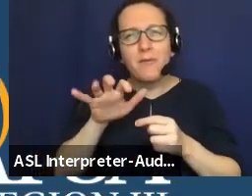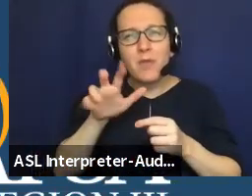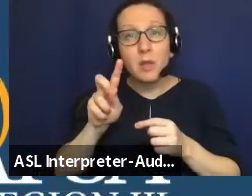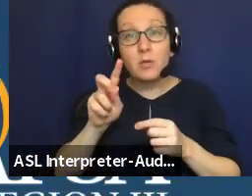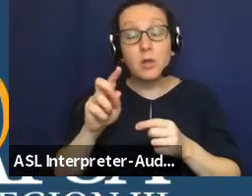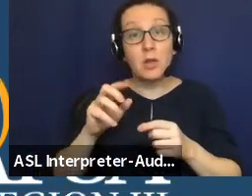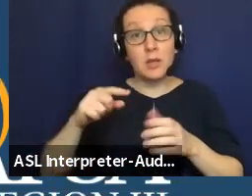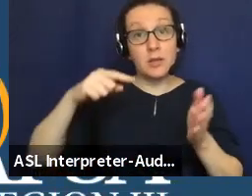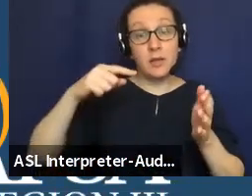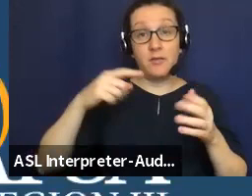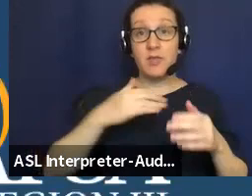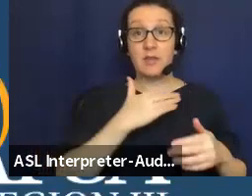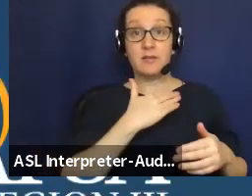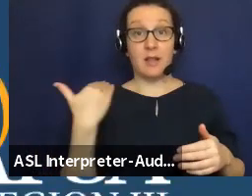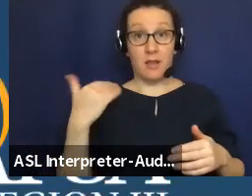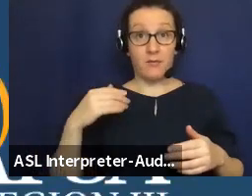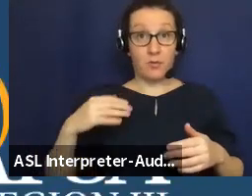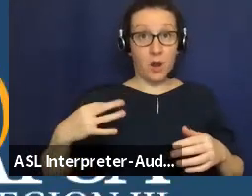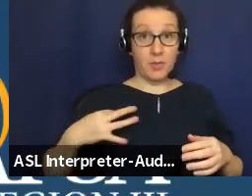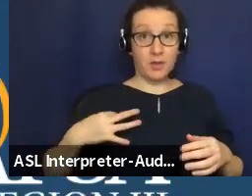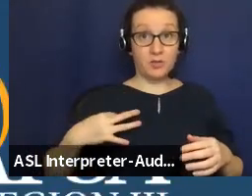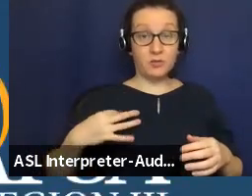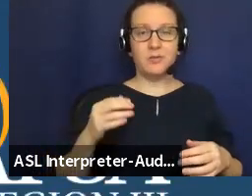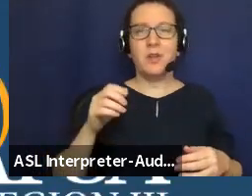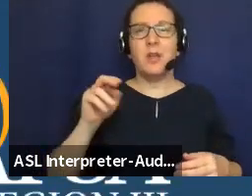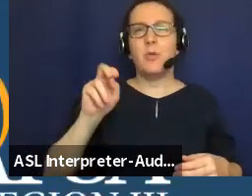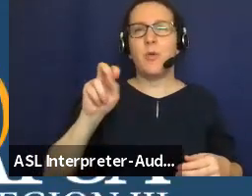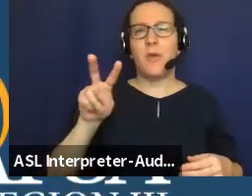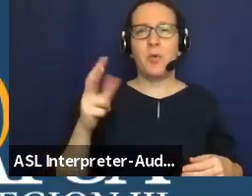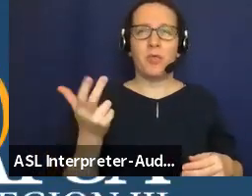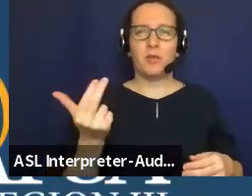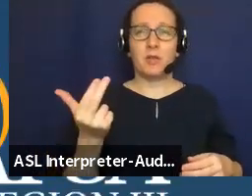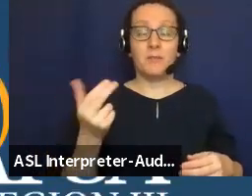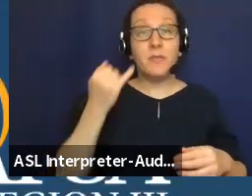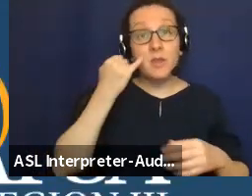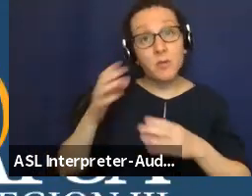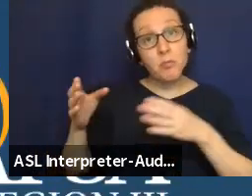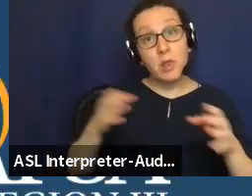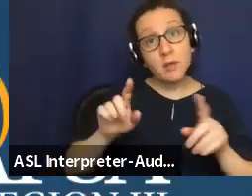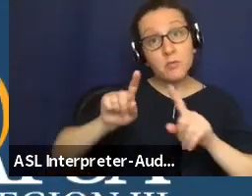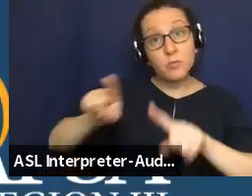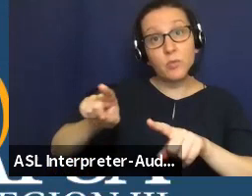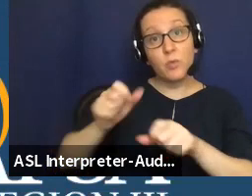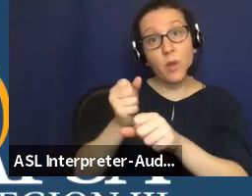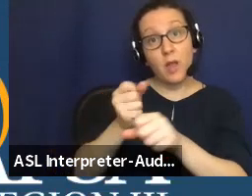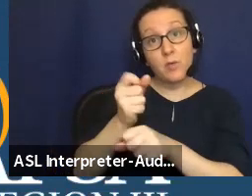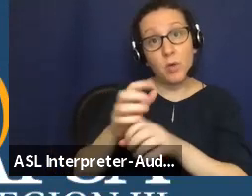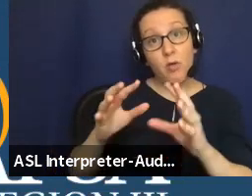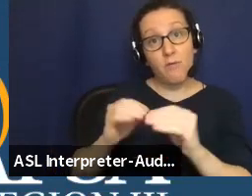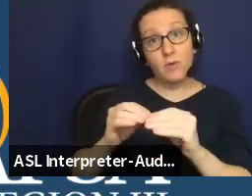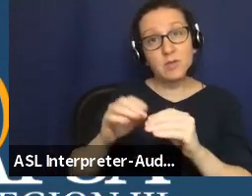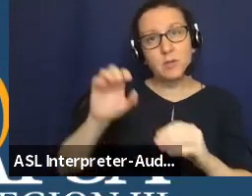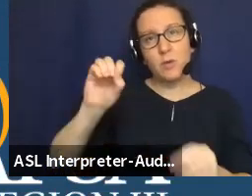November 13th. Also, if you plan to go to the annual conference in Orlando,